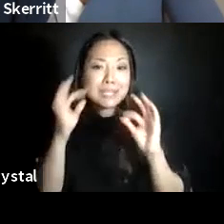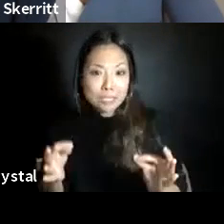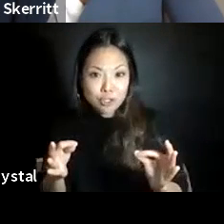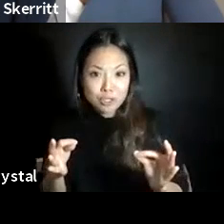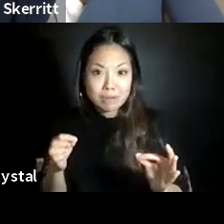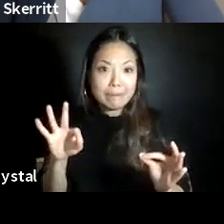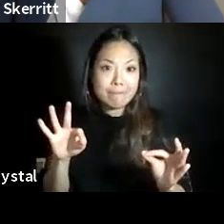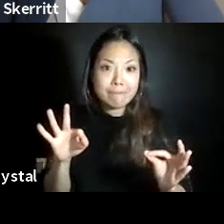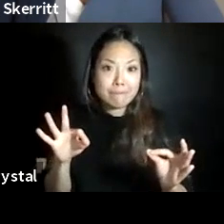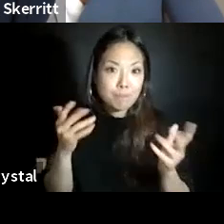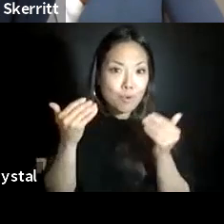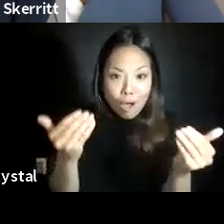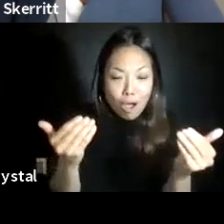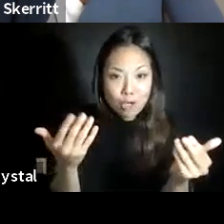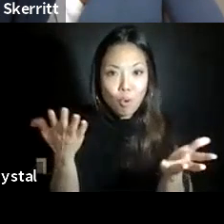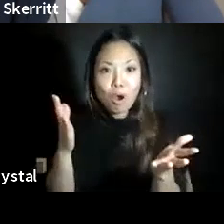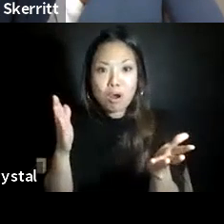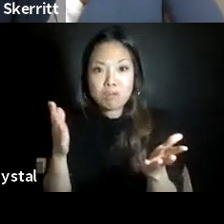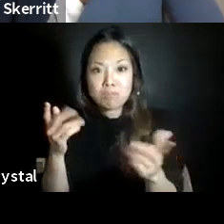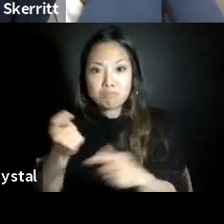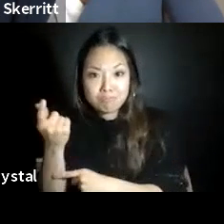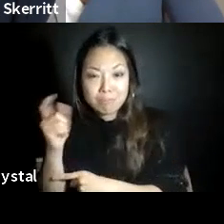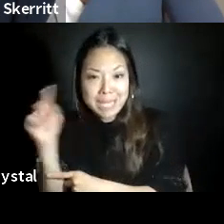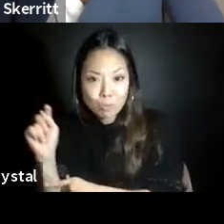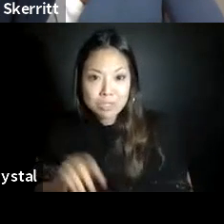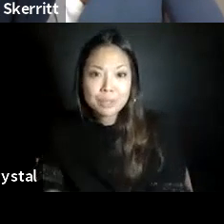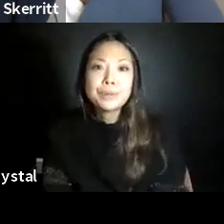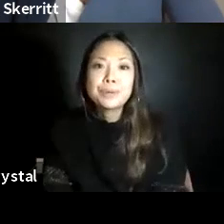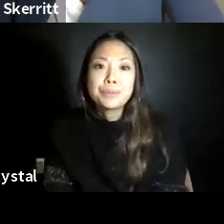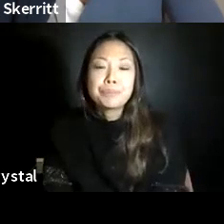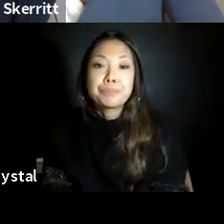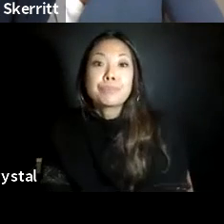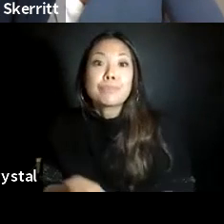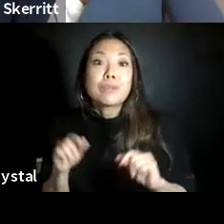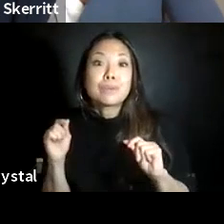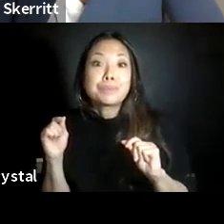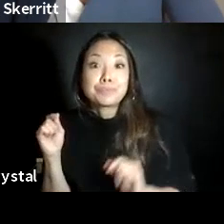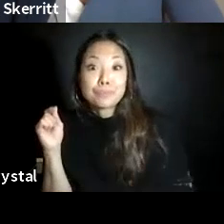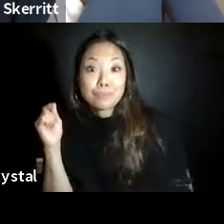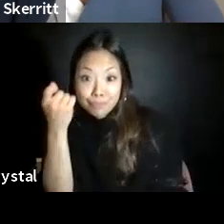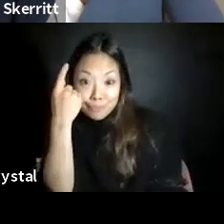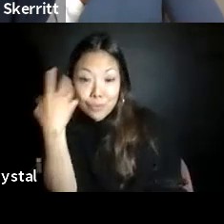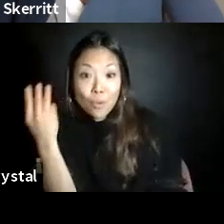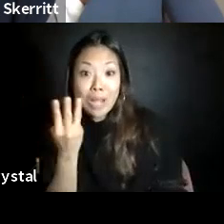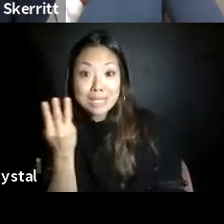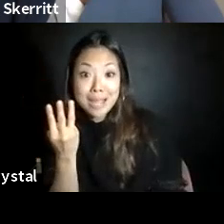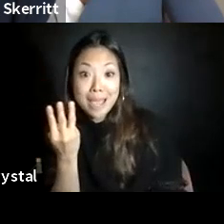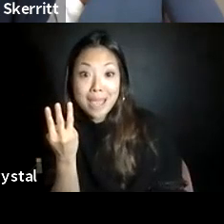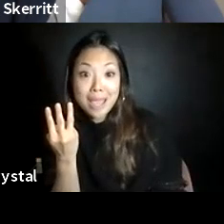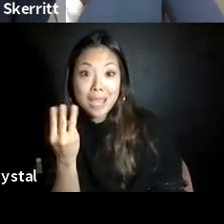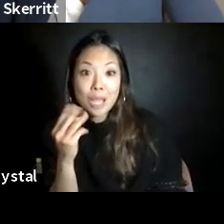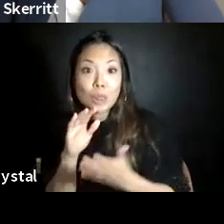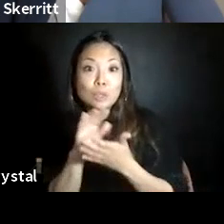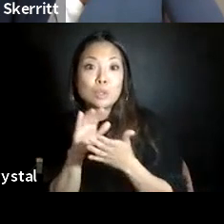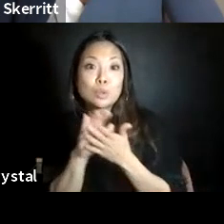we move to, or with the note, on Wednesday, at the school committee meeting on Wednesday,